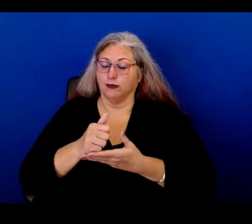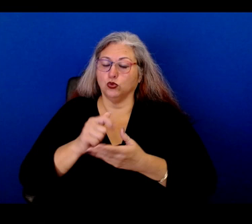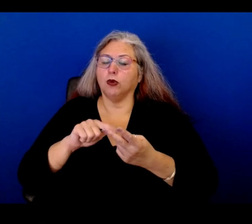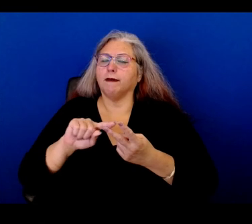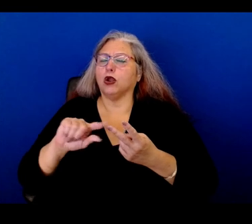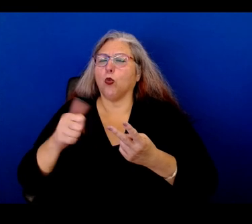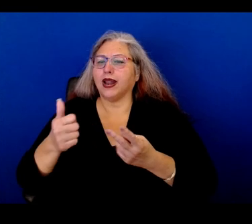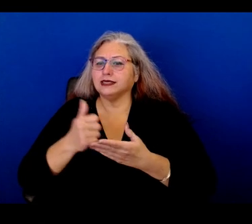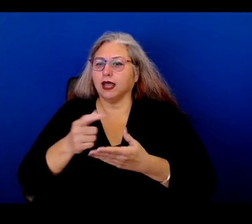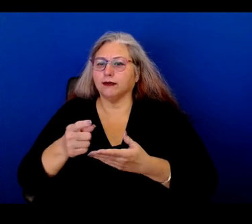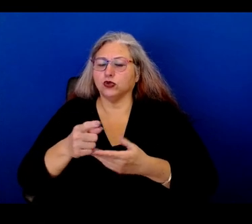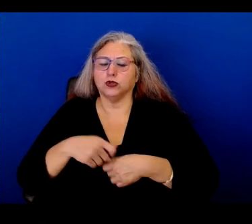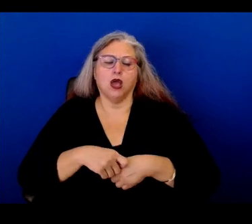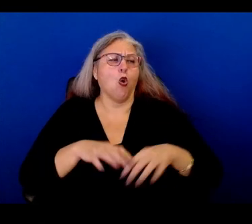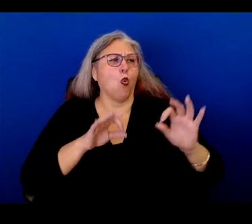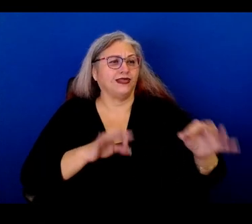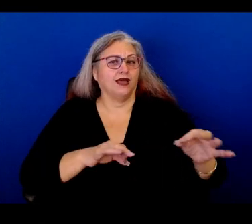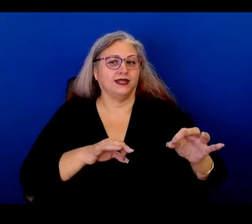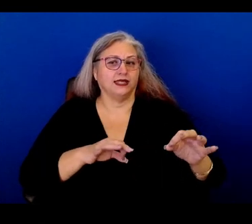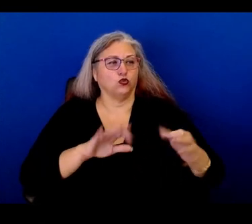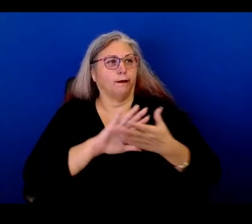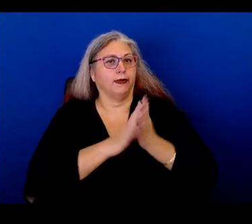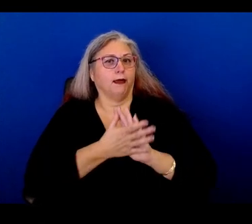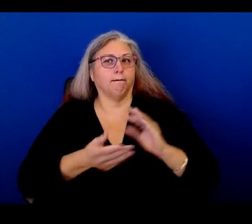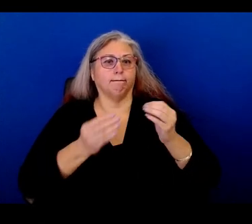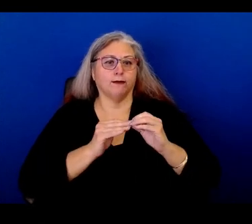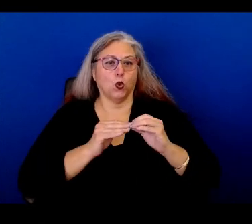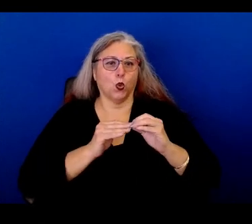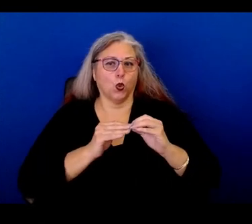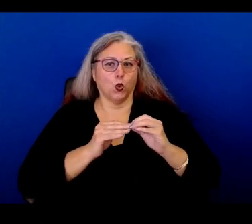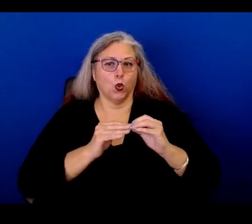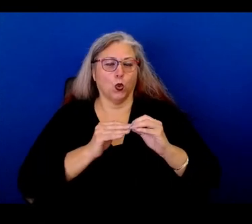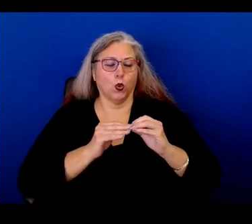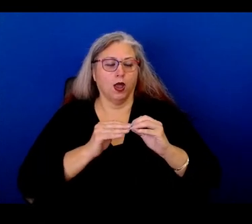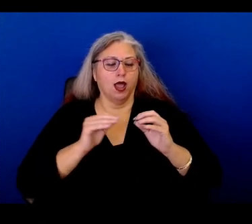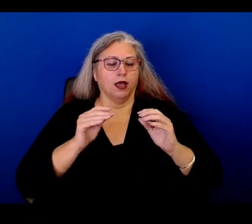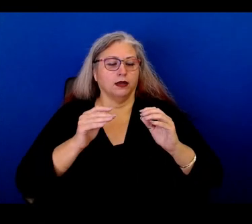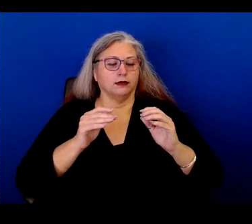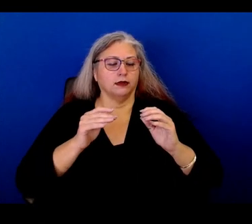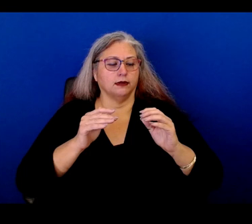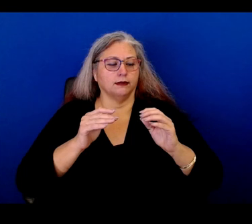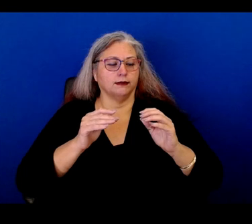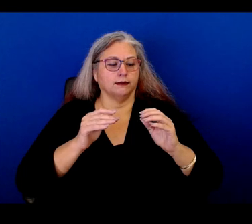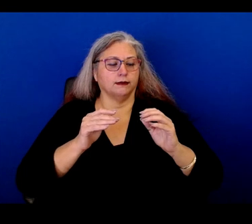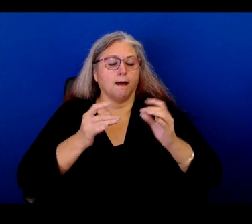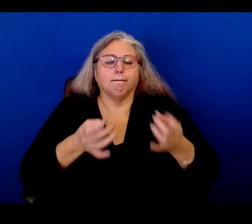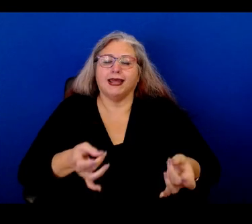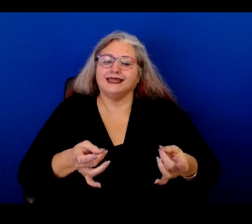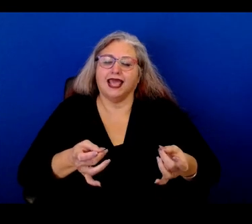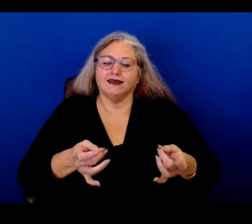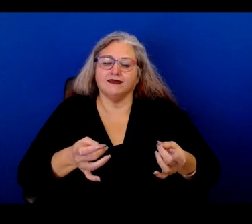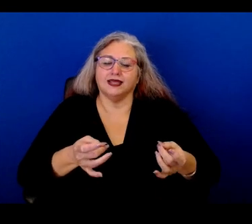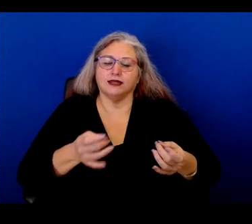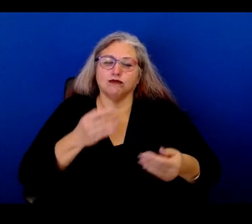you? Definitely becoming more of a meditative person that just